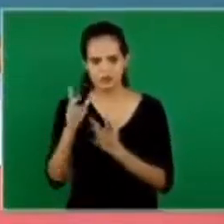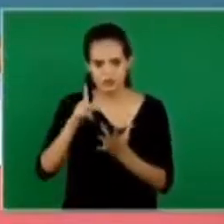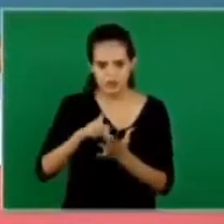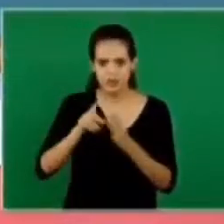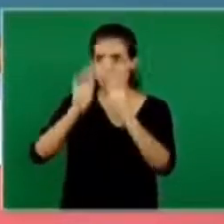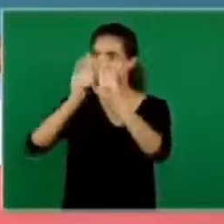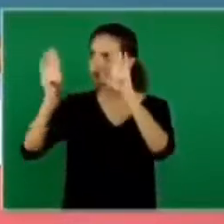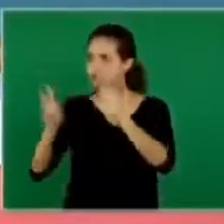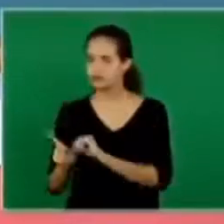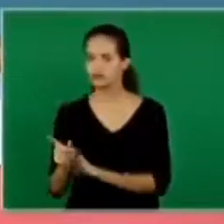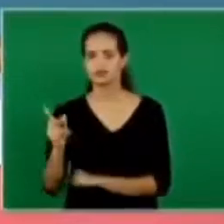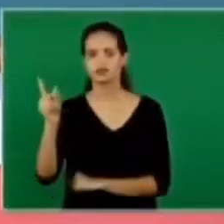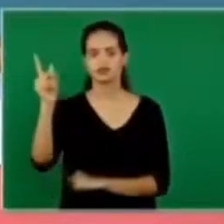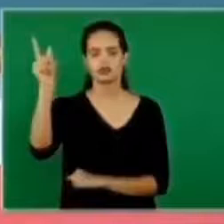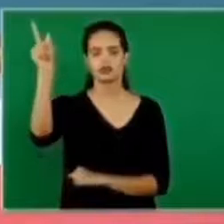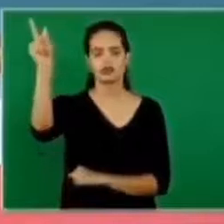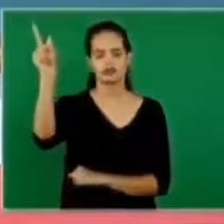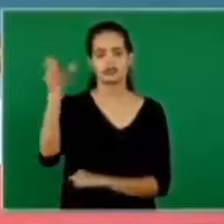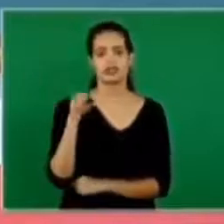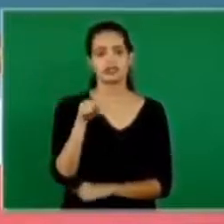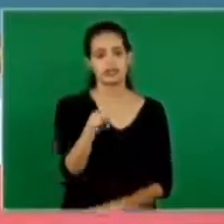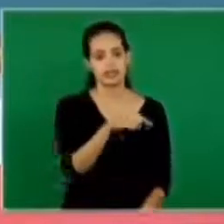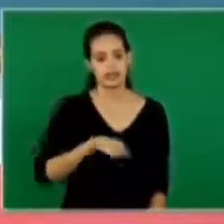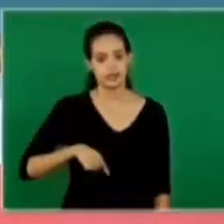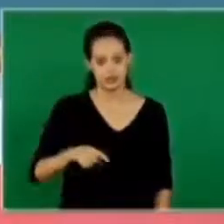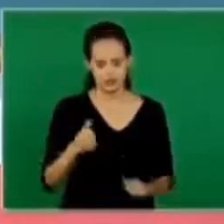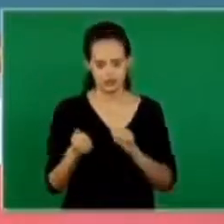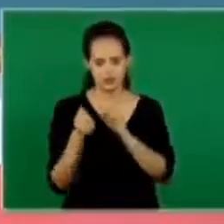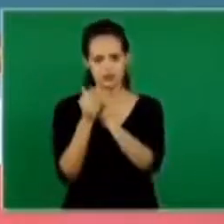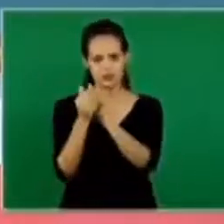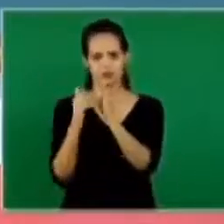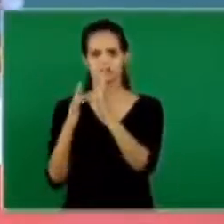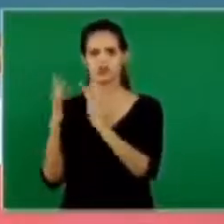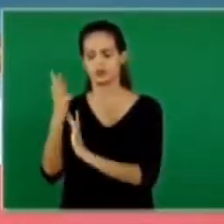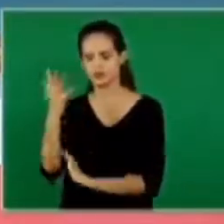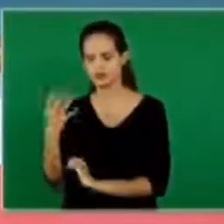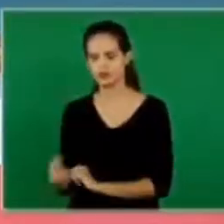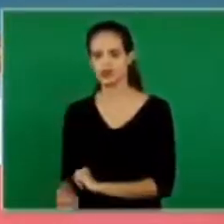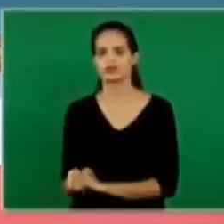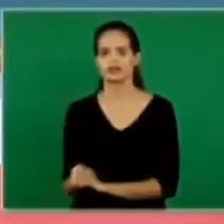to be crucified to themselves, to the world. If we die